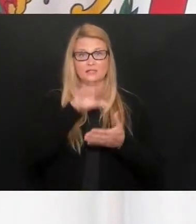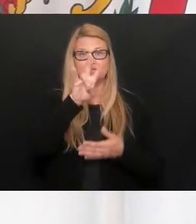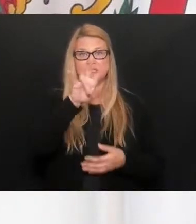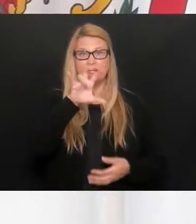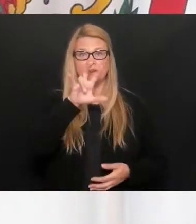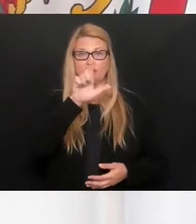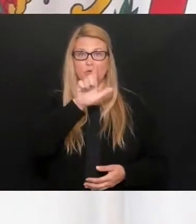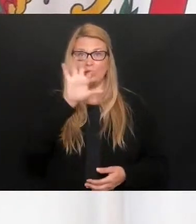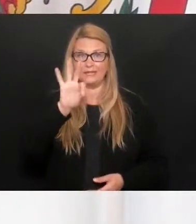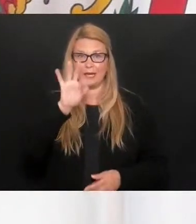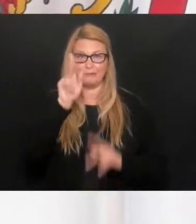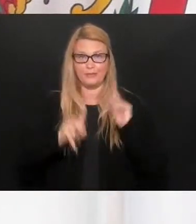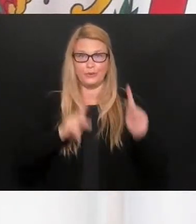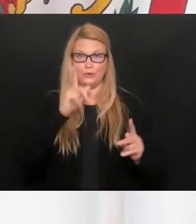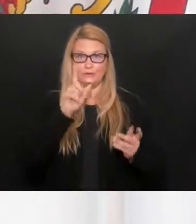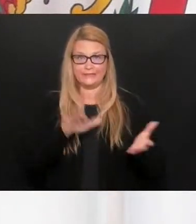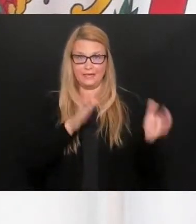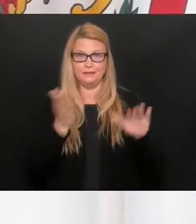2,729 people.